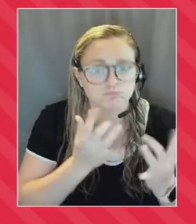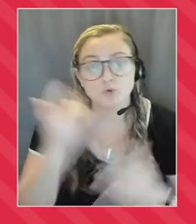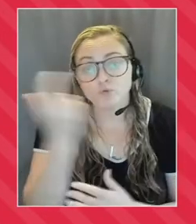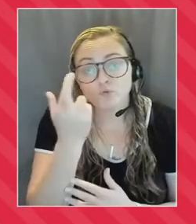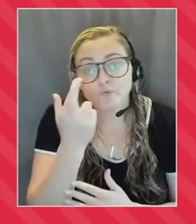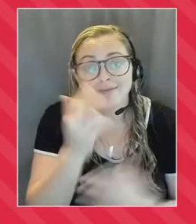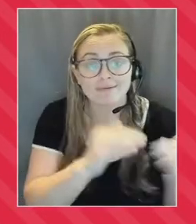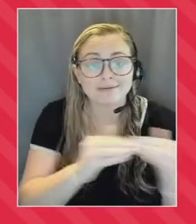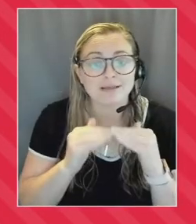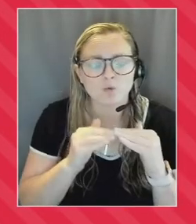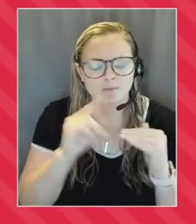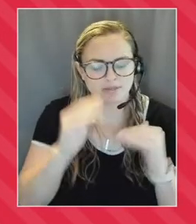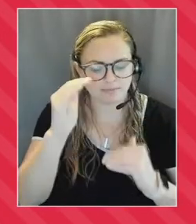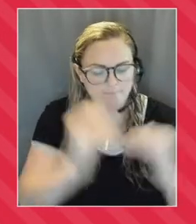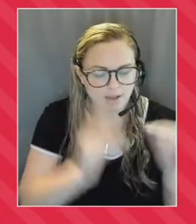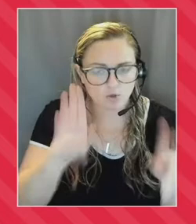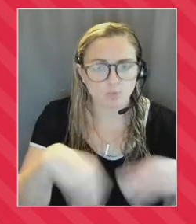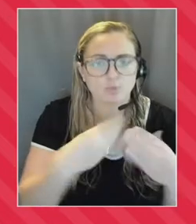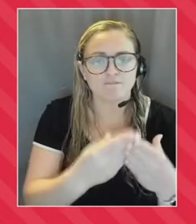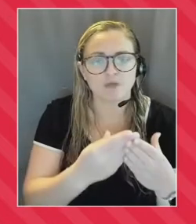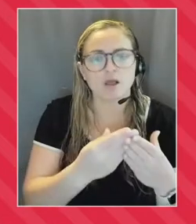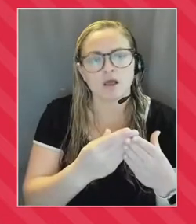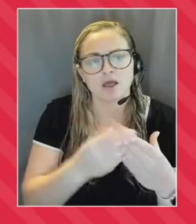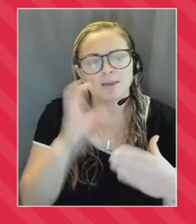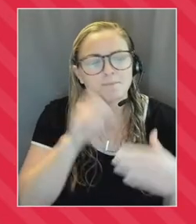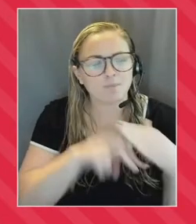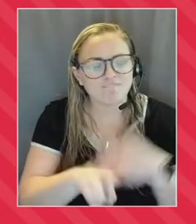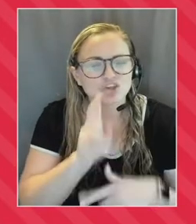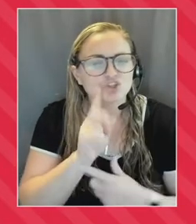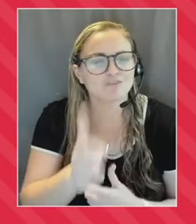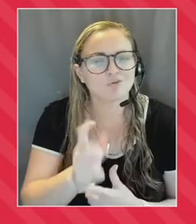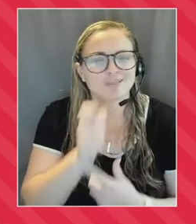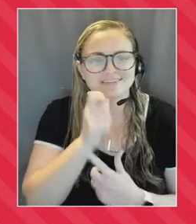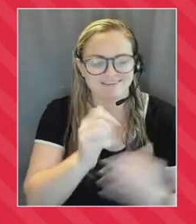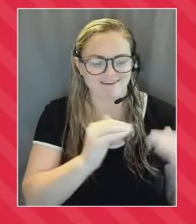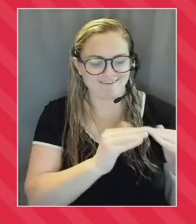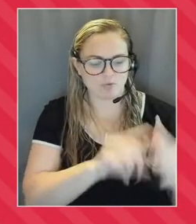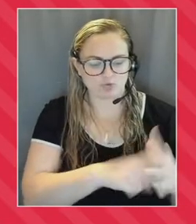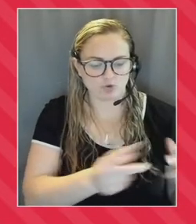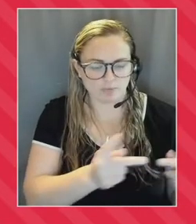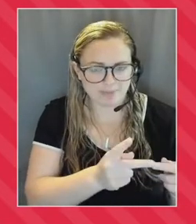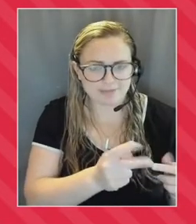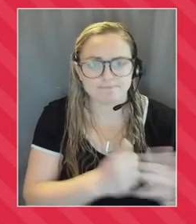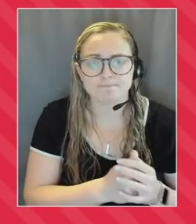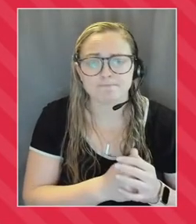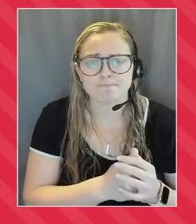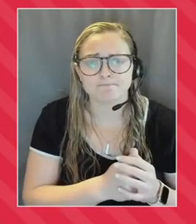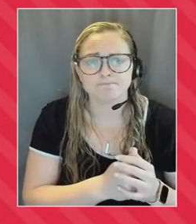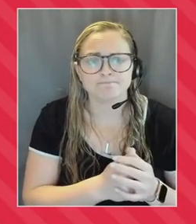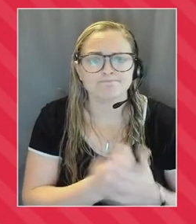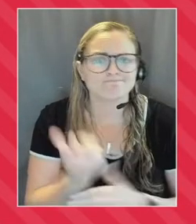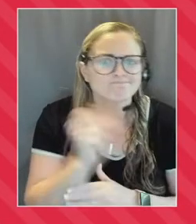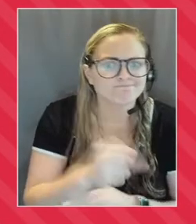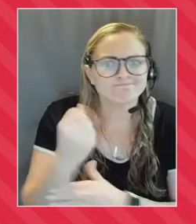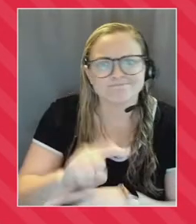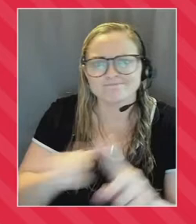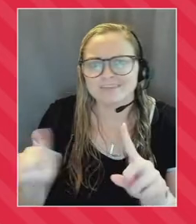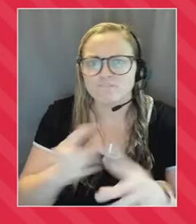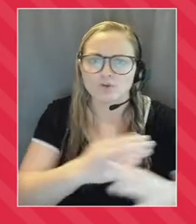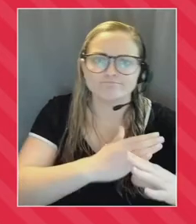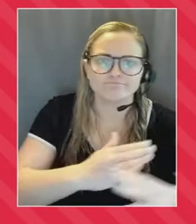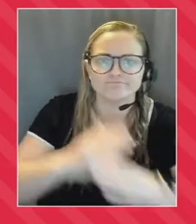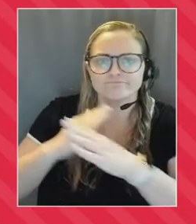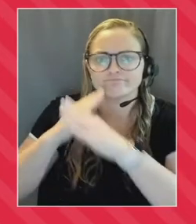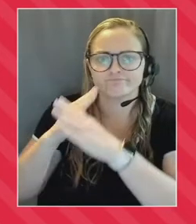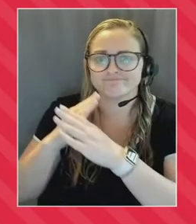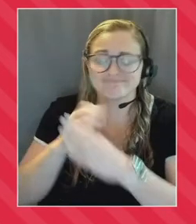must balance and provide provision for these unequal starting points. Overcoming the barriers to achieving food equity is